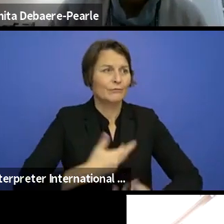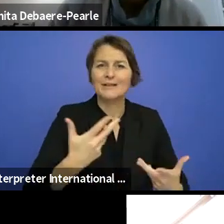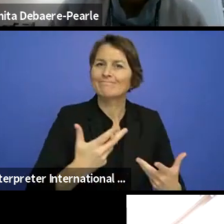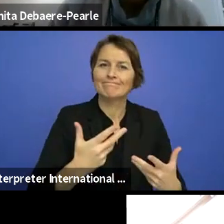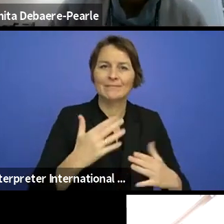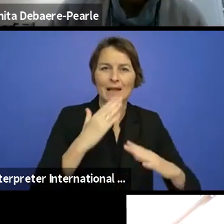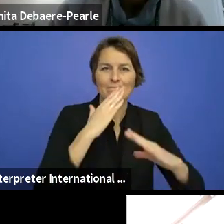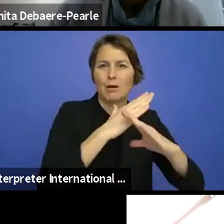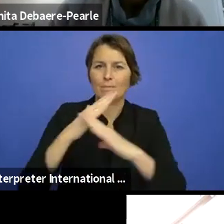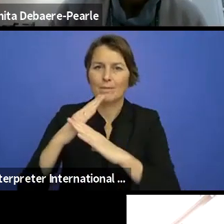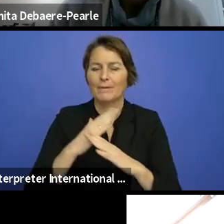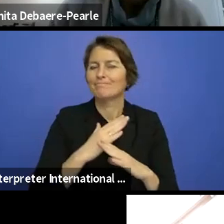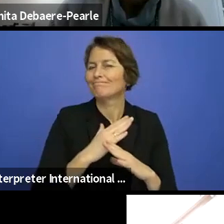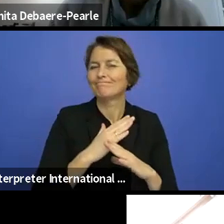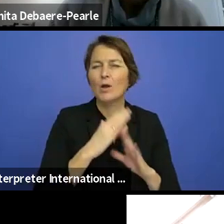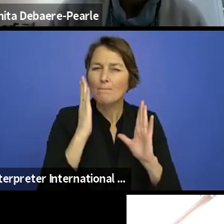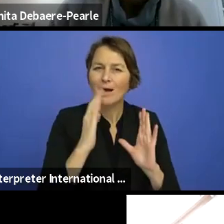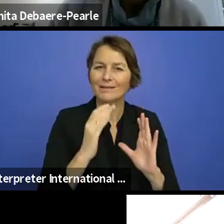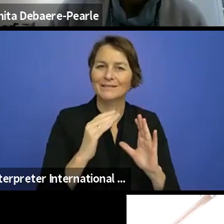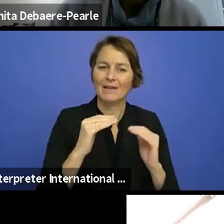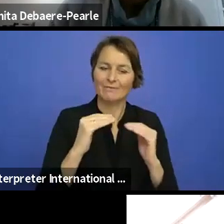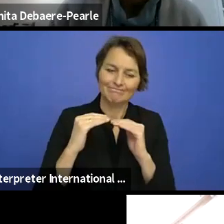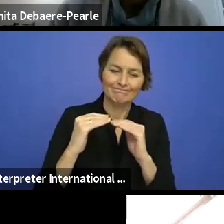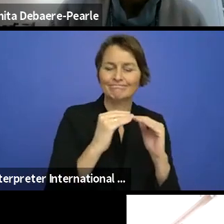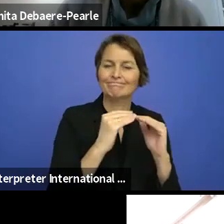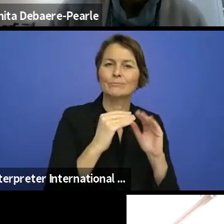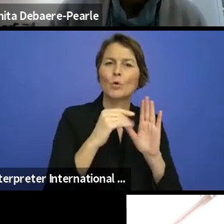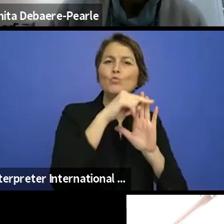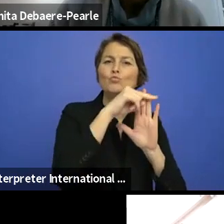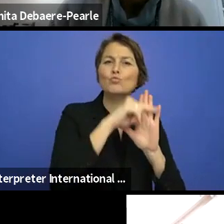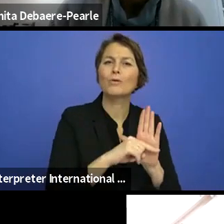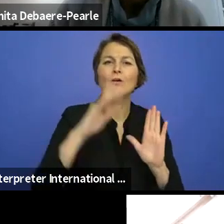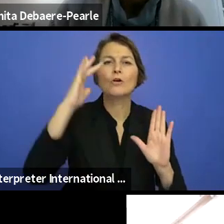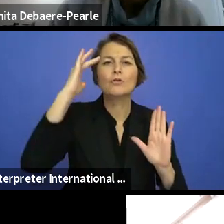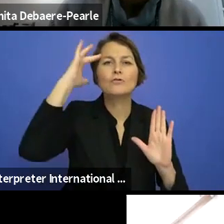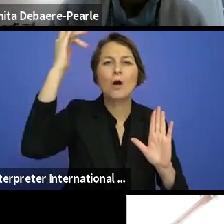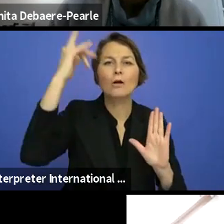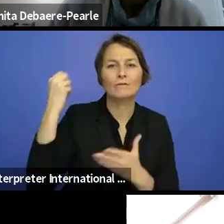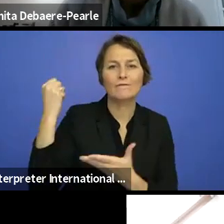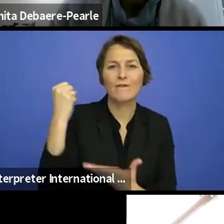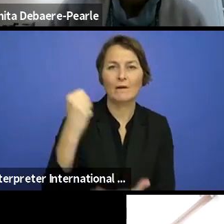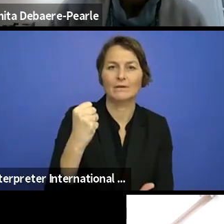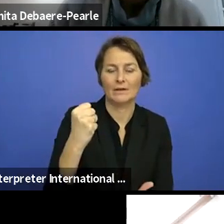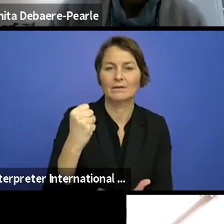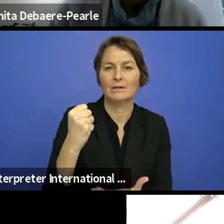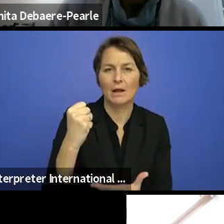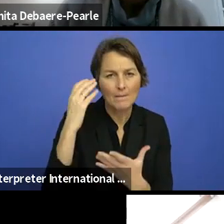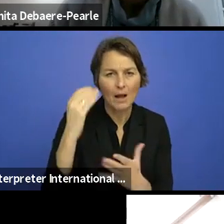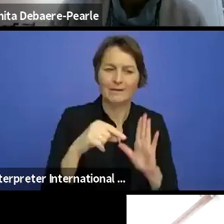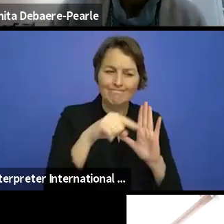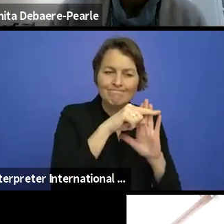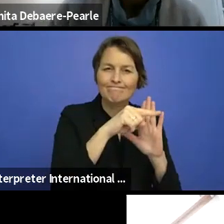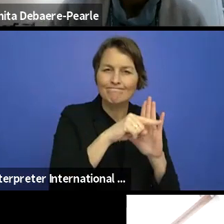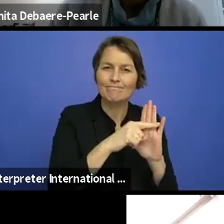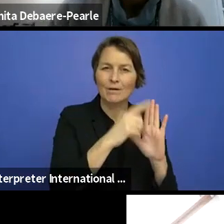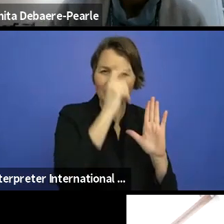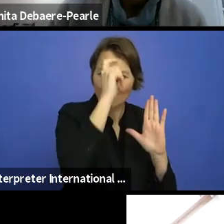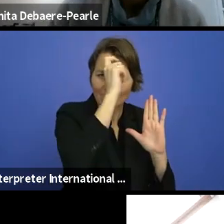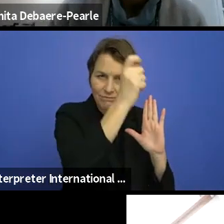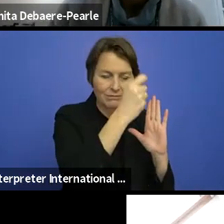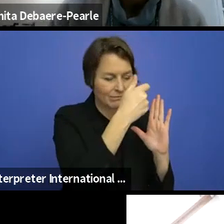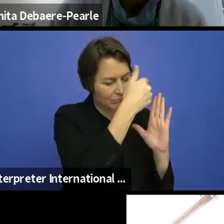have a common rule set for cultural funding in Europe that ensures that we have a playing level field in